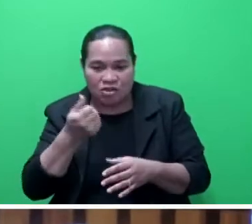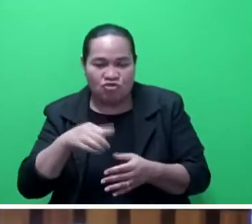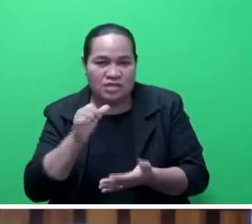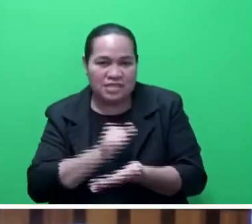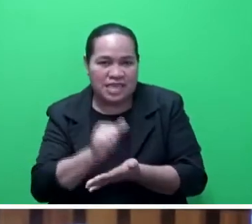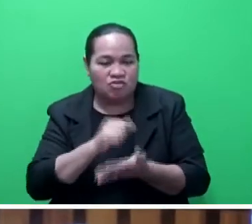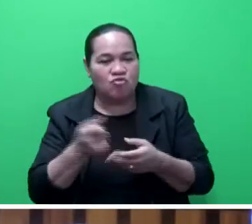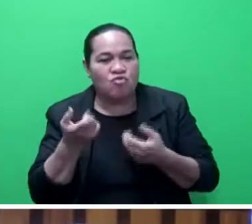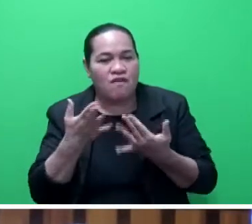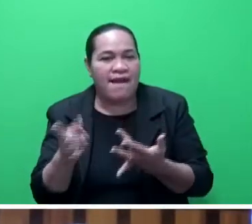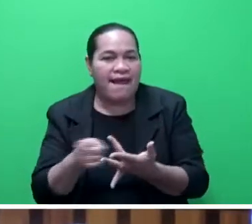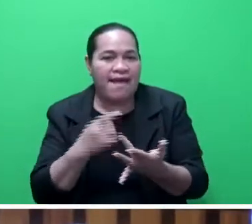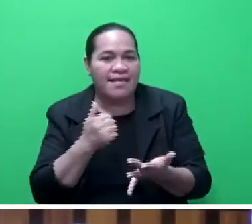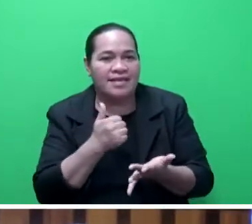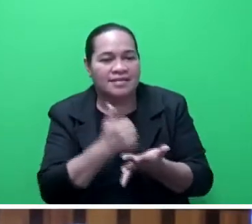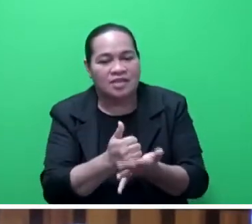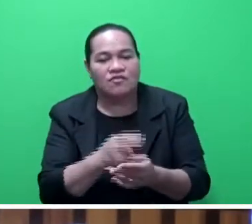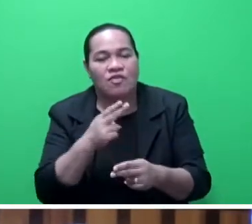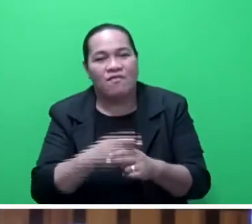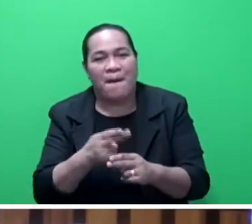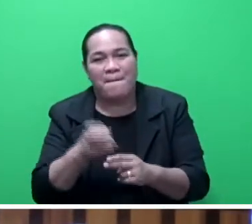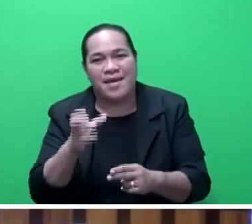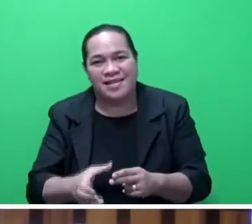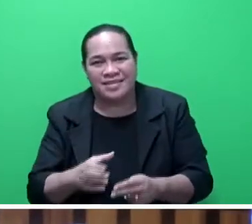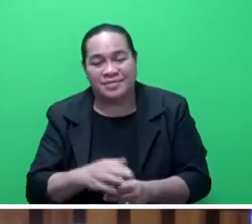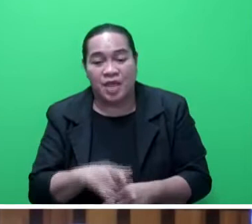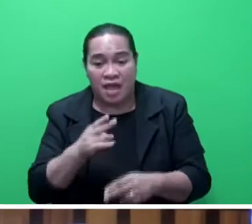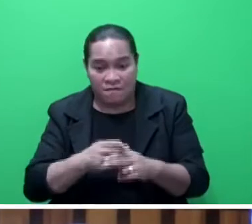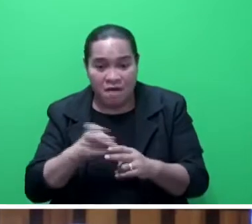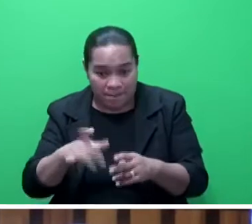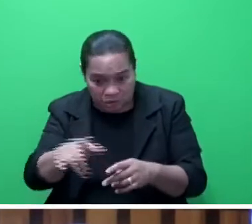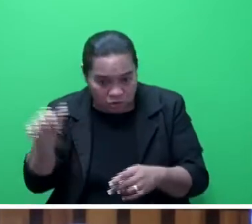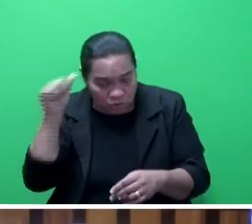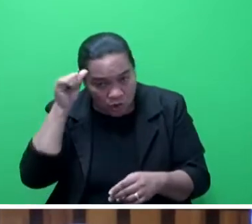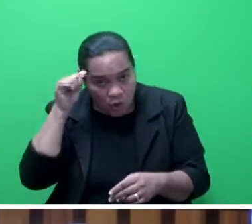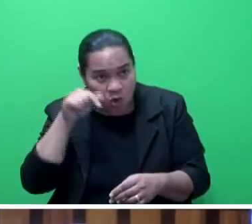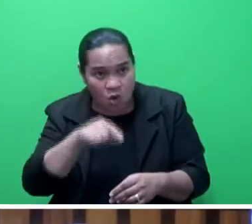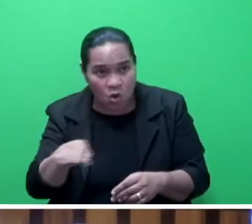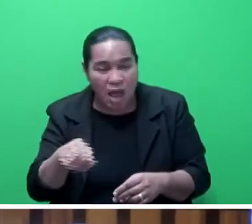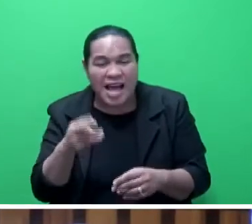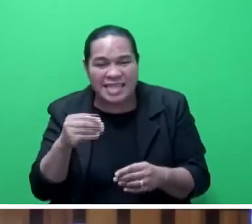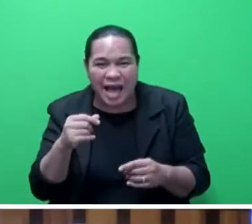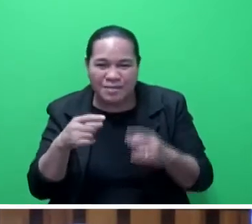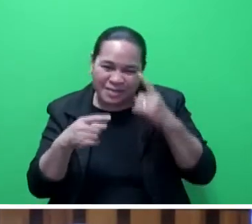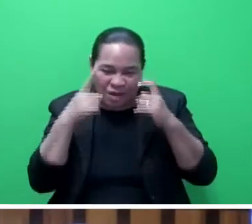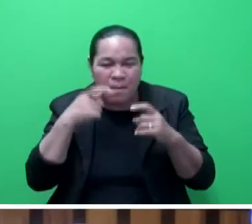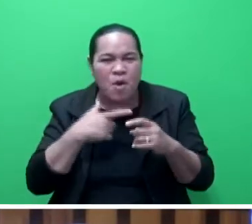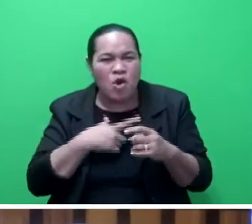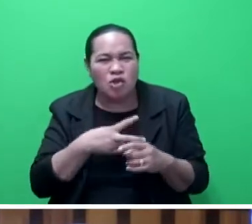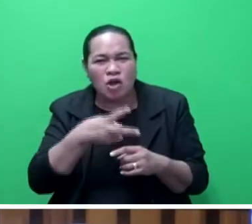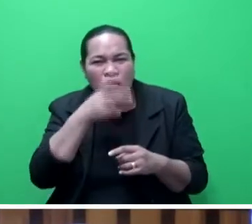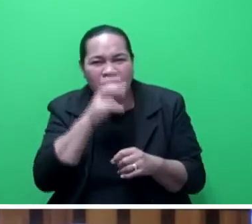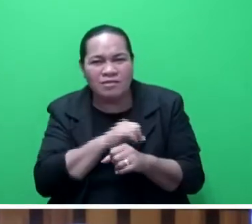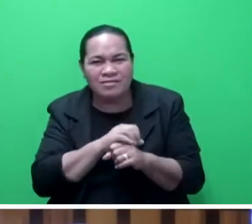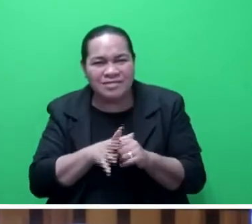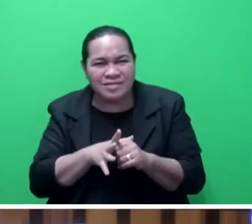other assistance related to the farmers. And as the farmers do know that some of the initiatives, because of COVID-19 restrictions in the budget, some